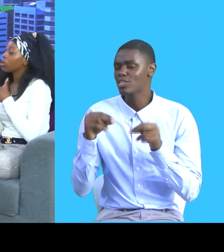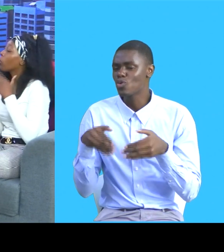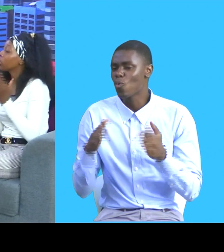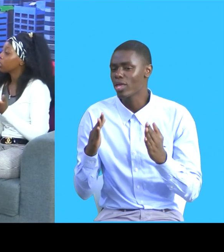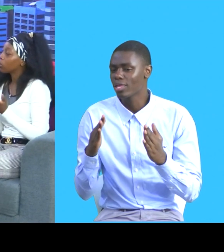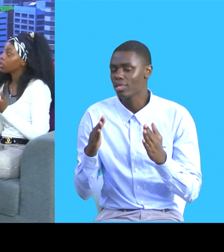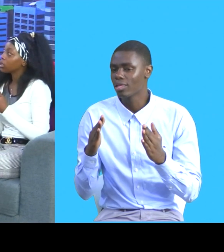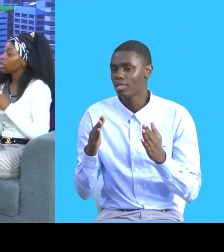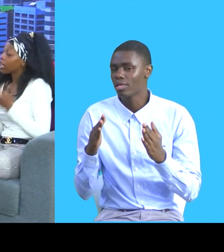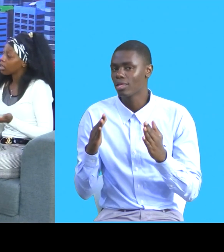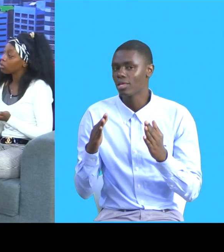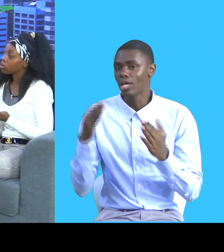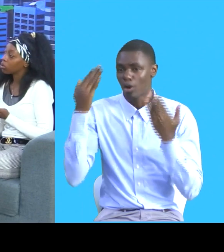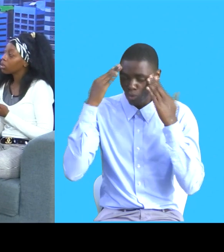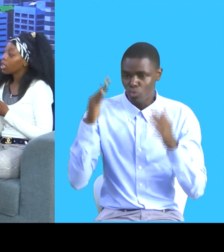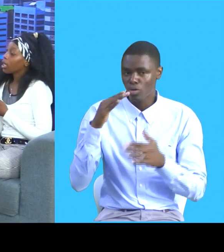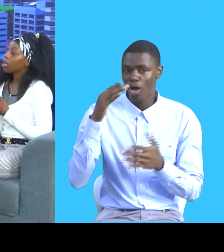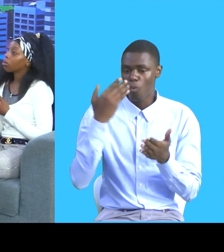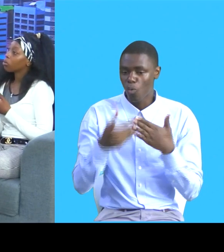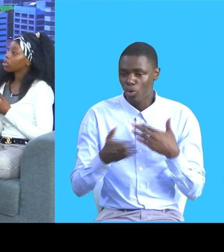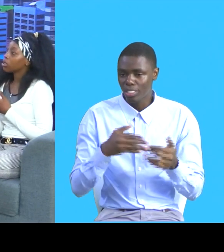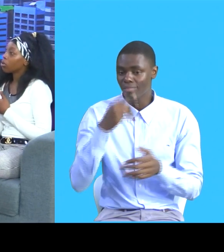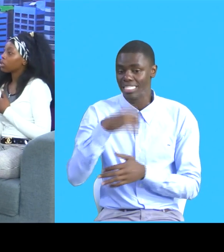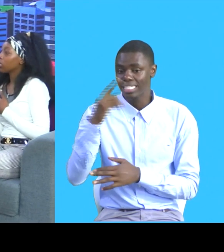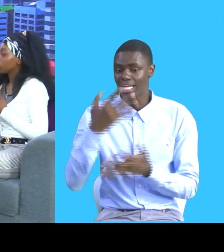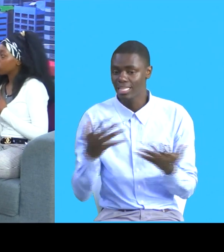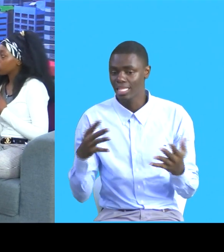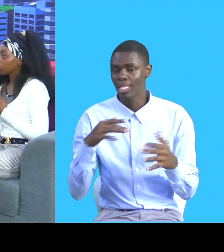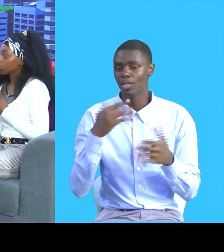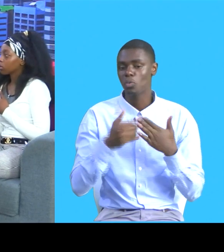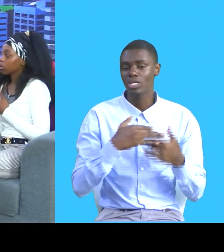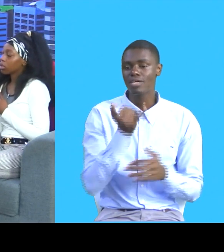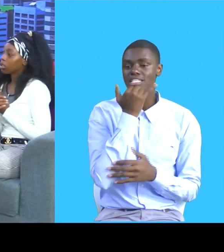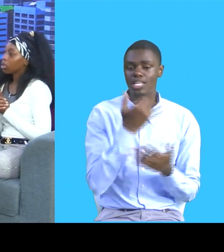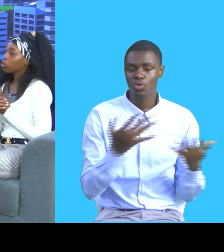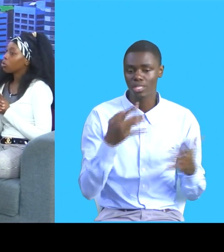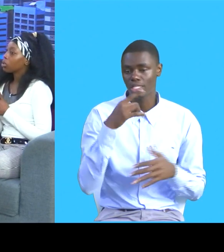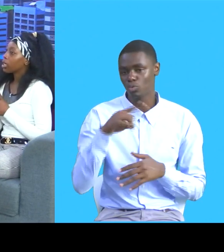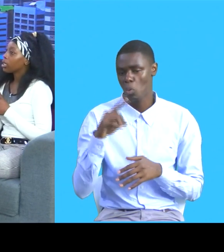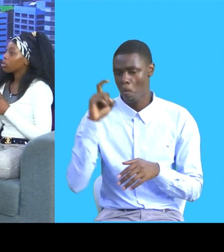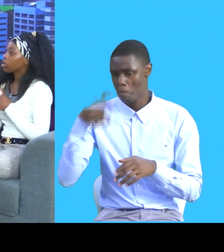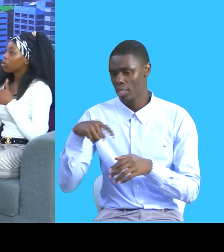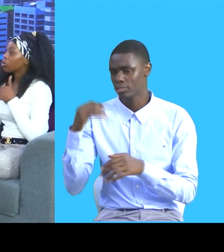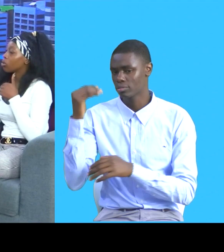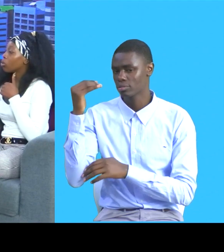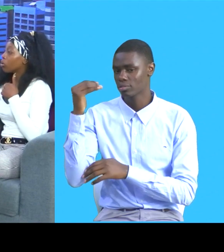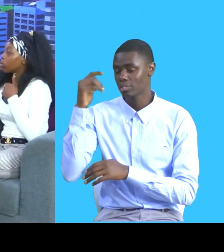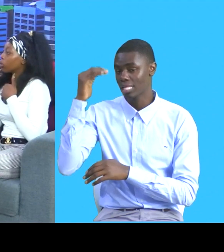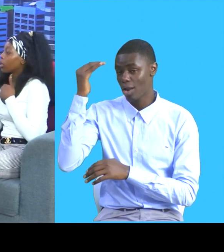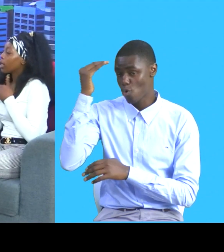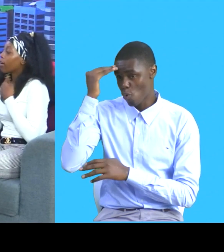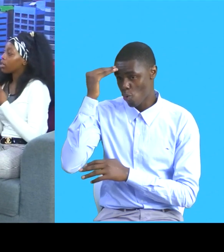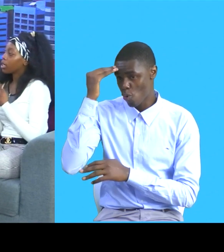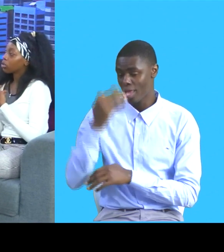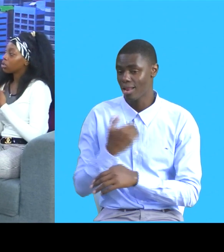know what is the right thing to do and what's the wrong thing to do. So you really need to know